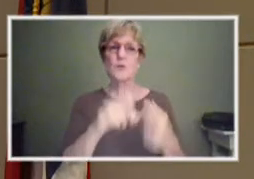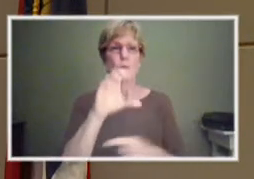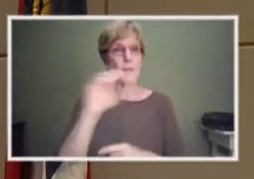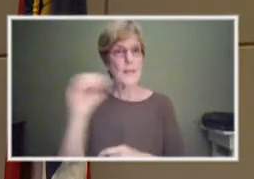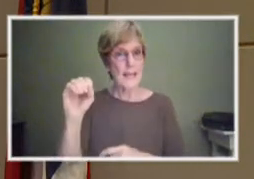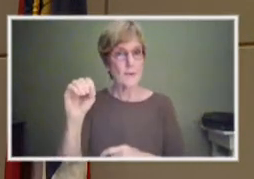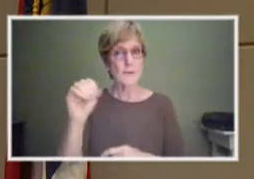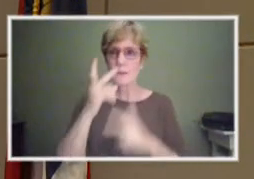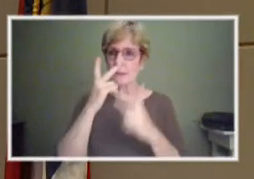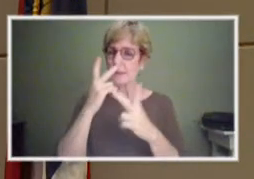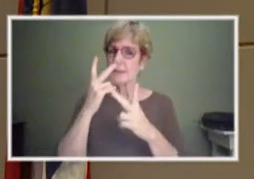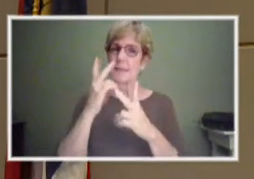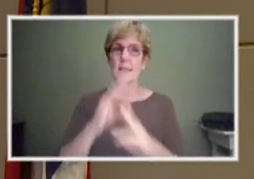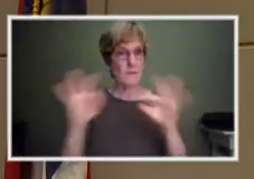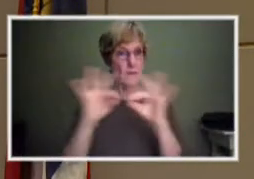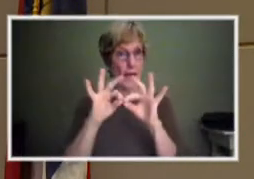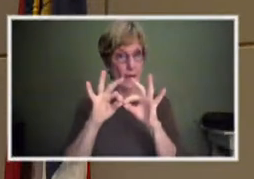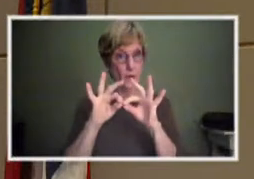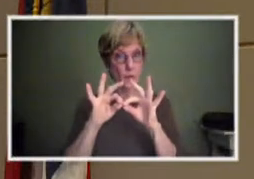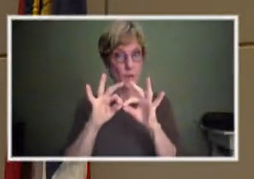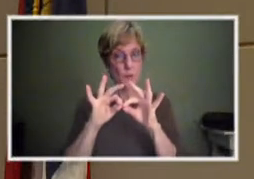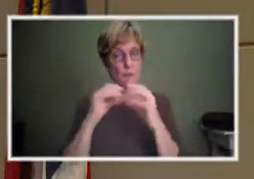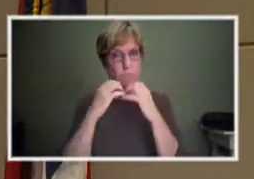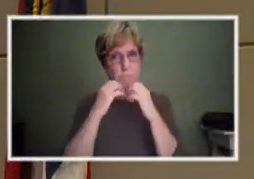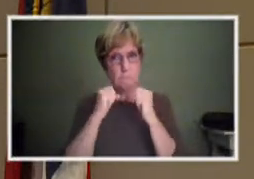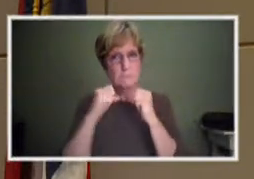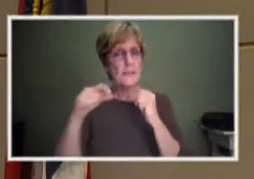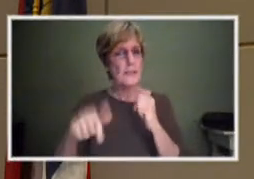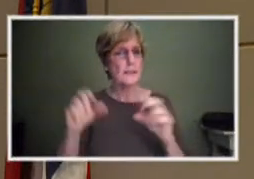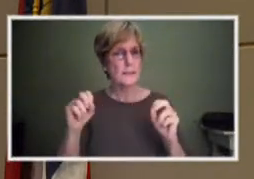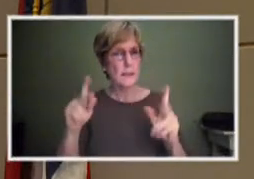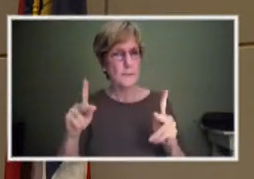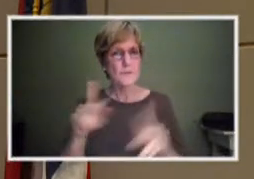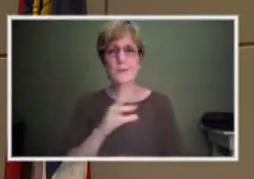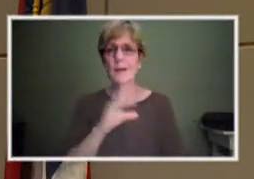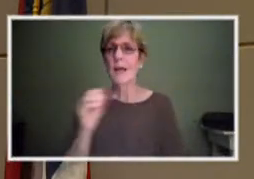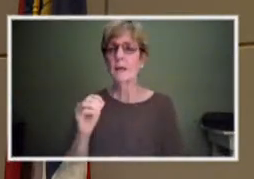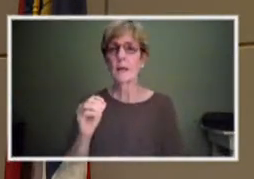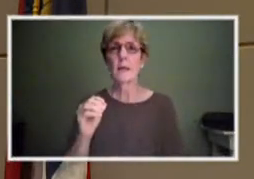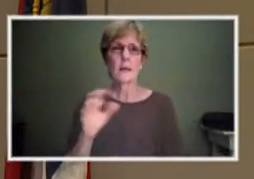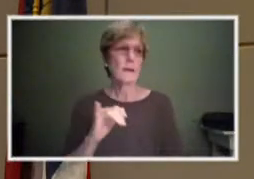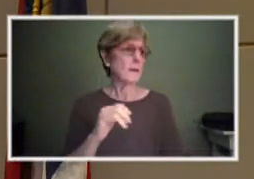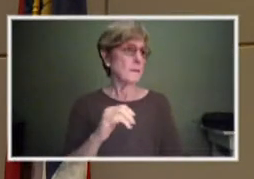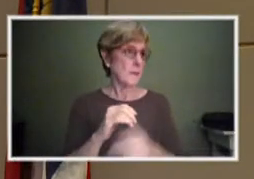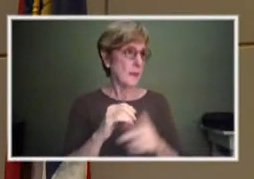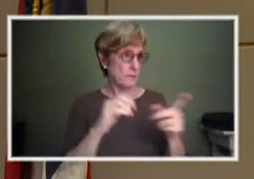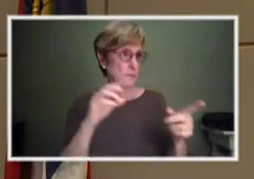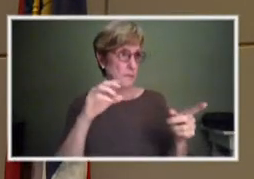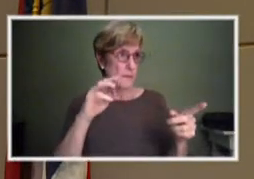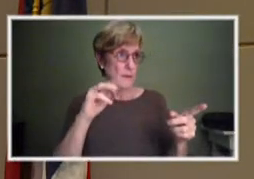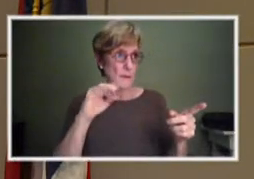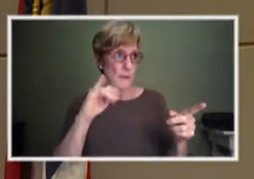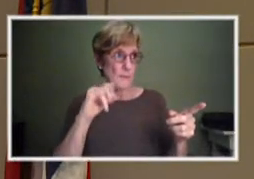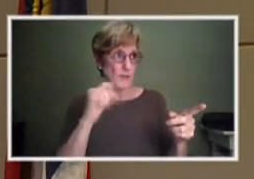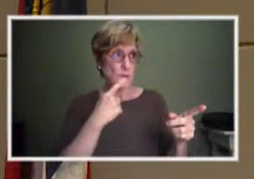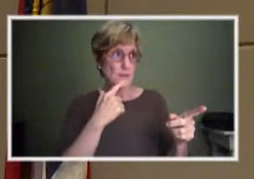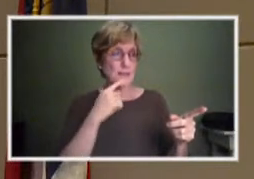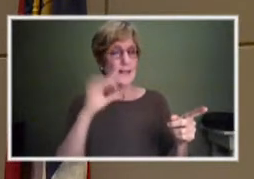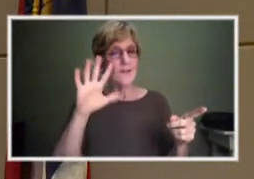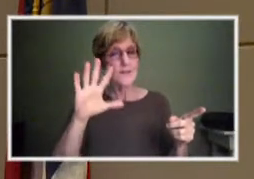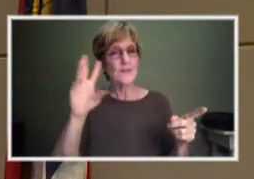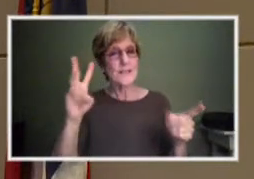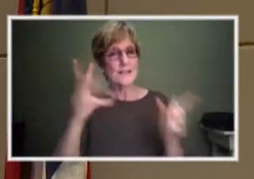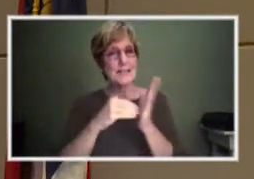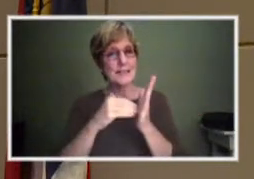value in this opportunity. And like Councilmember Mitchell said, there's a $56 million investment.